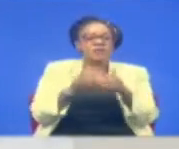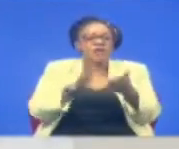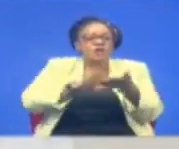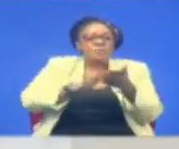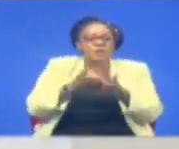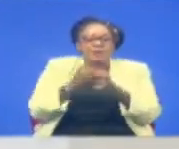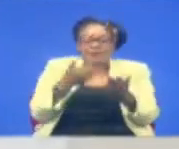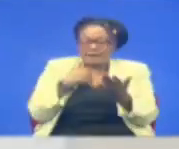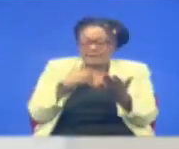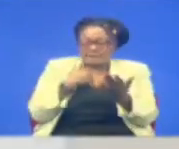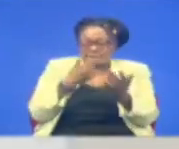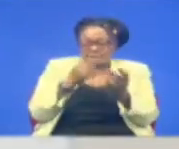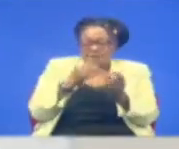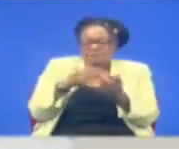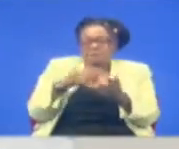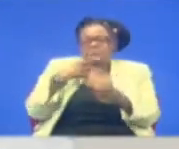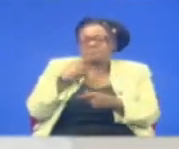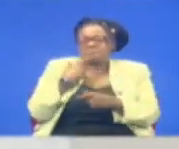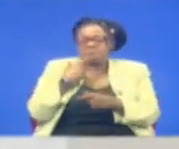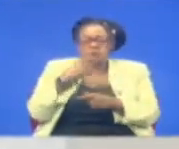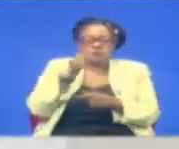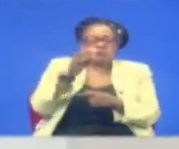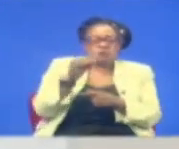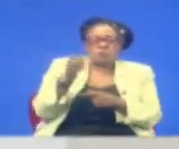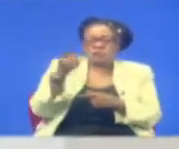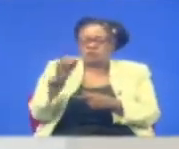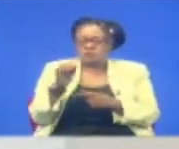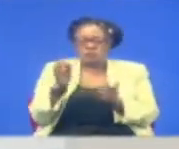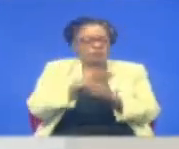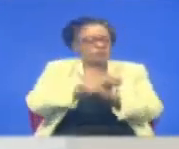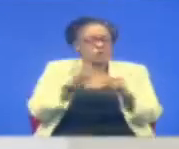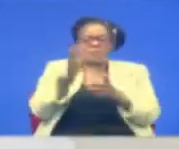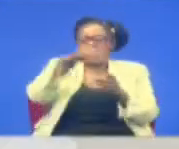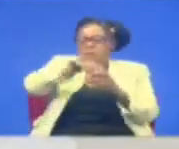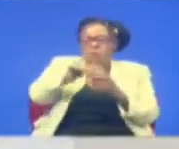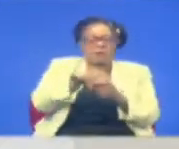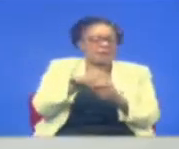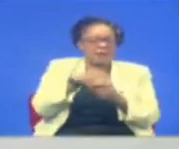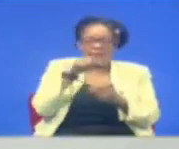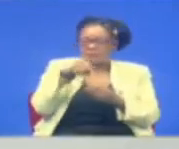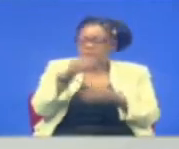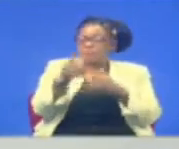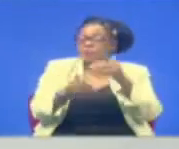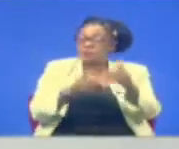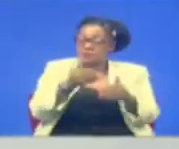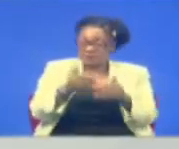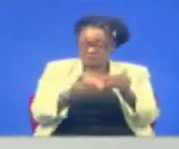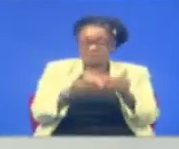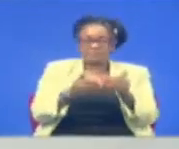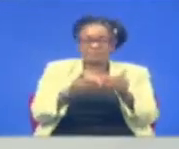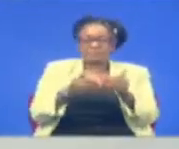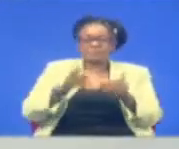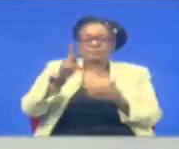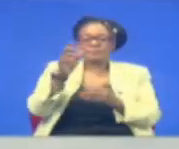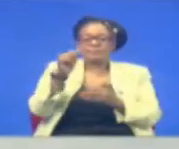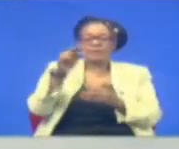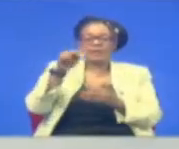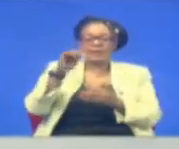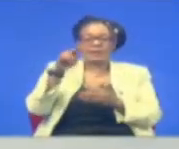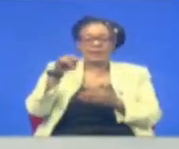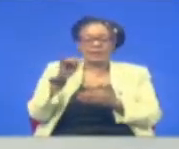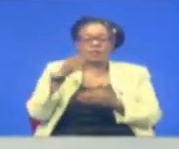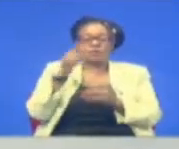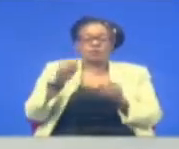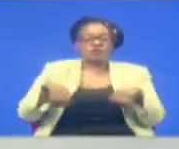a preserve of saying that so and so should not be included in this process. According to Kanini Kega, who chairs the